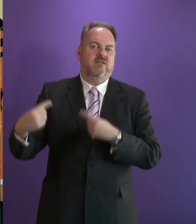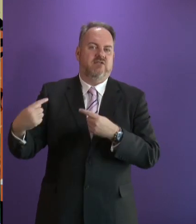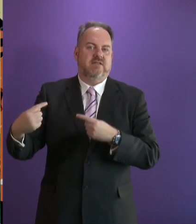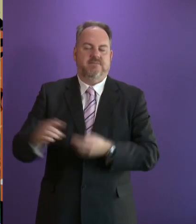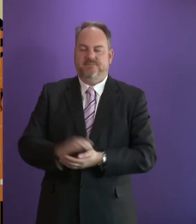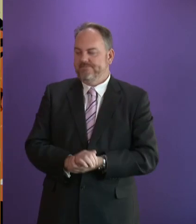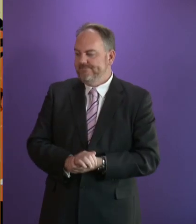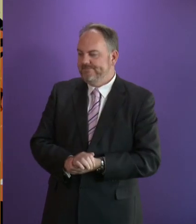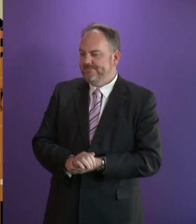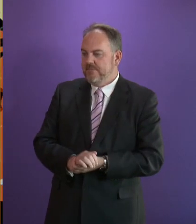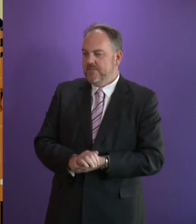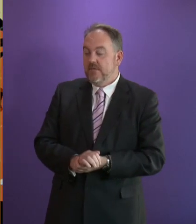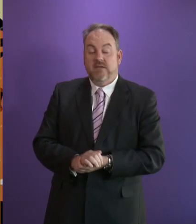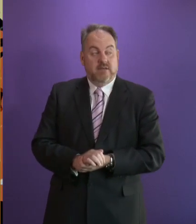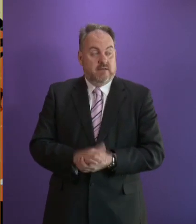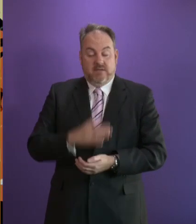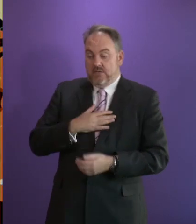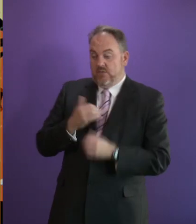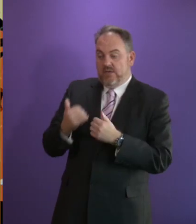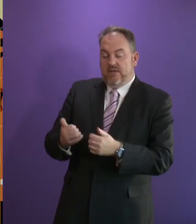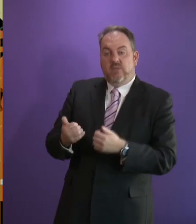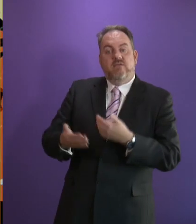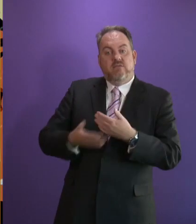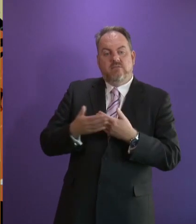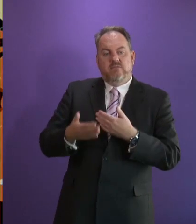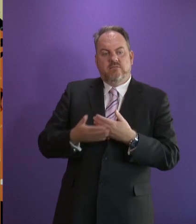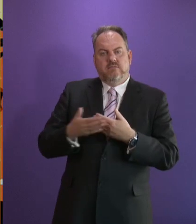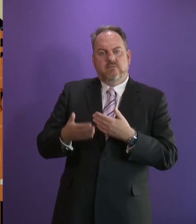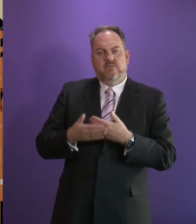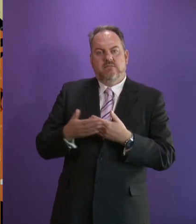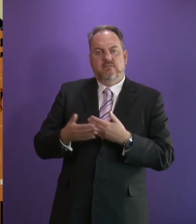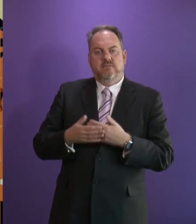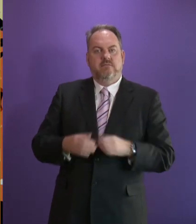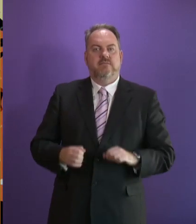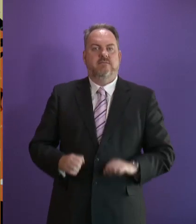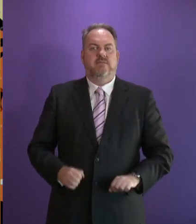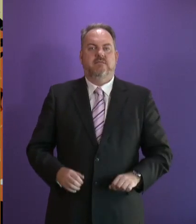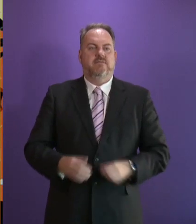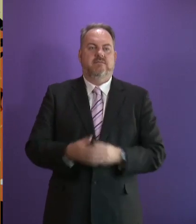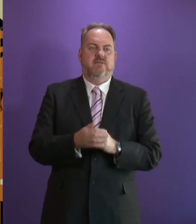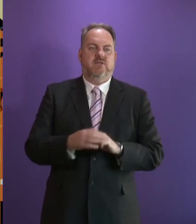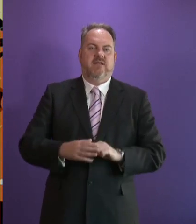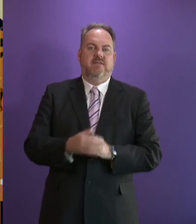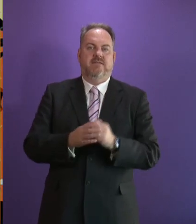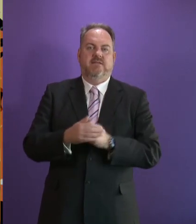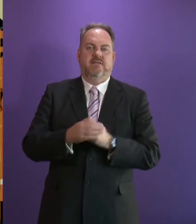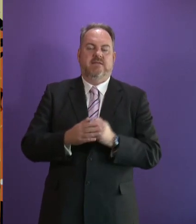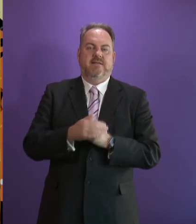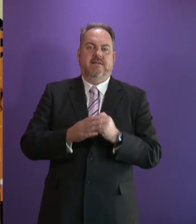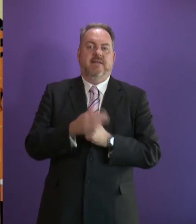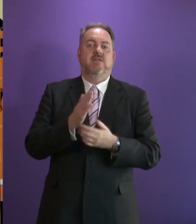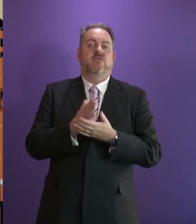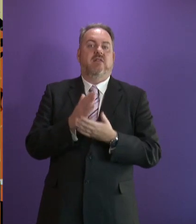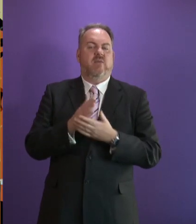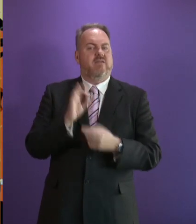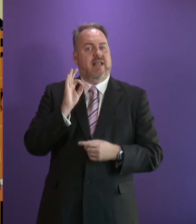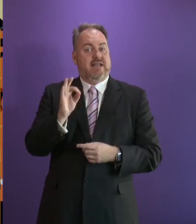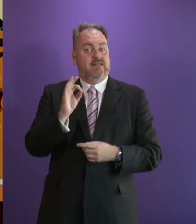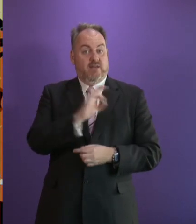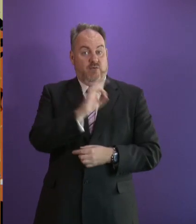I've got a couple of questions from in here, and there's one that follows on from this. I think it's an excellent